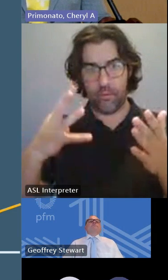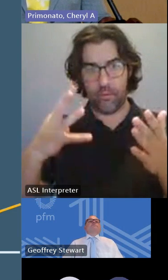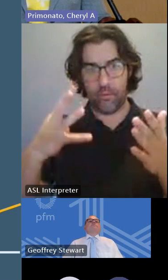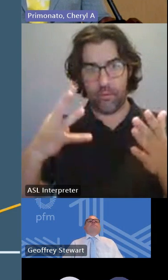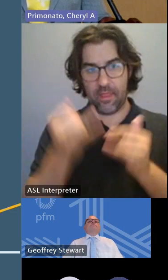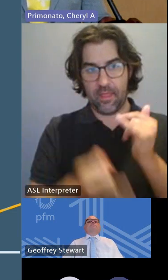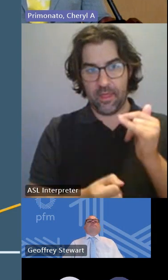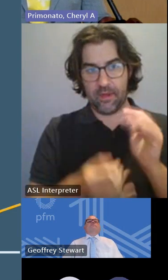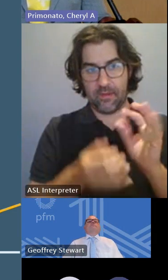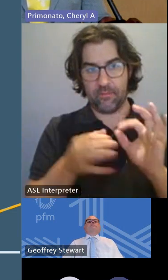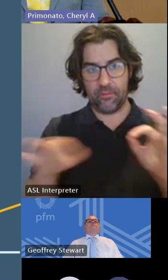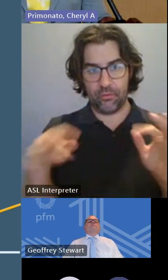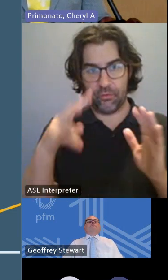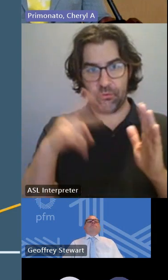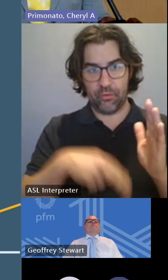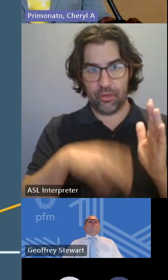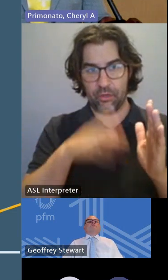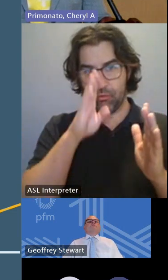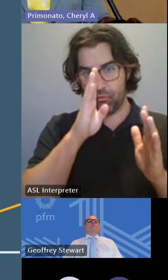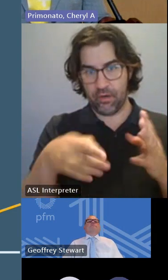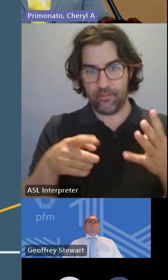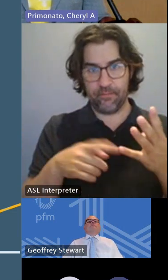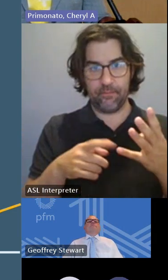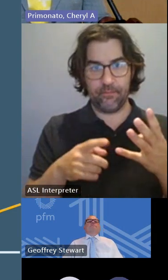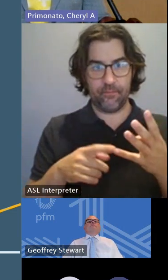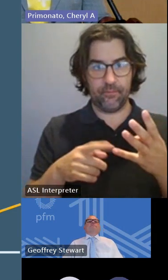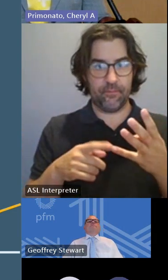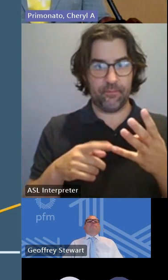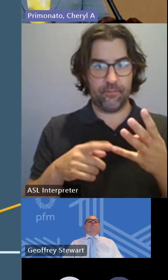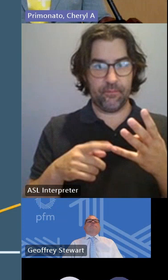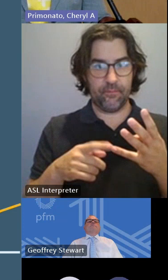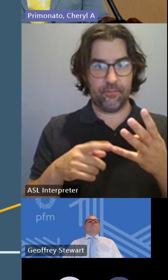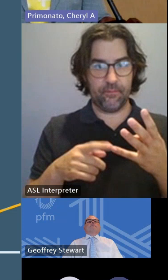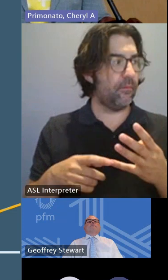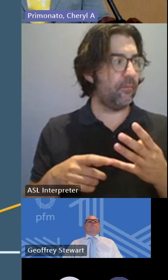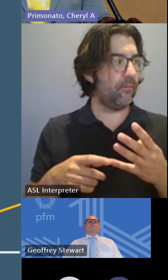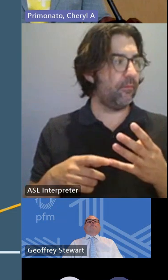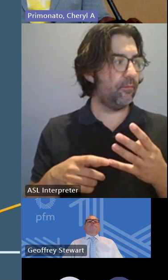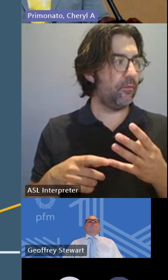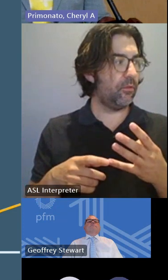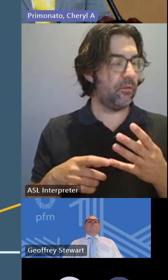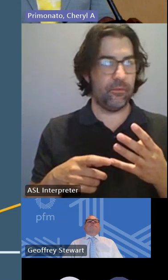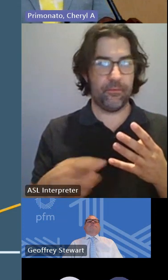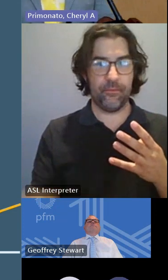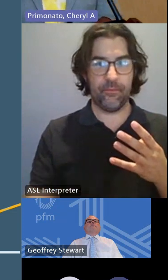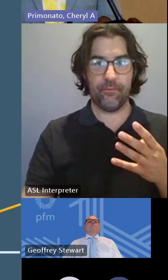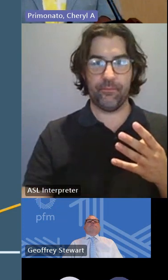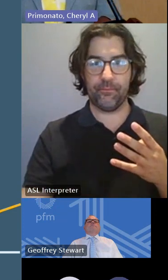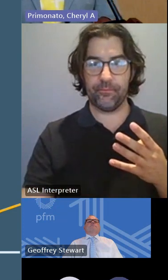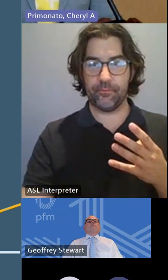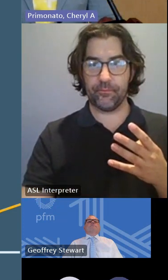agreement for 1 additional year through August 31st, 2025, and increase the not to exceed amount from